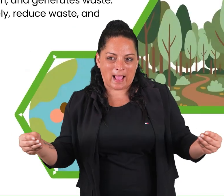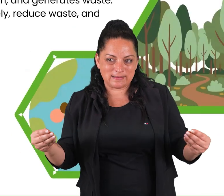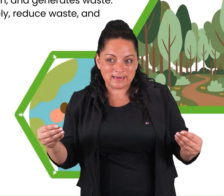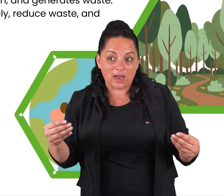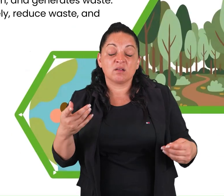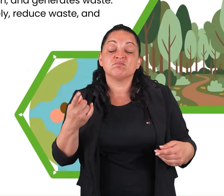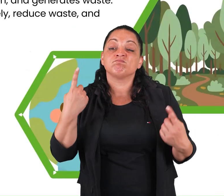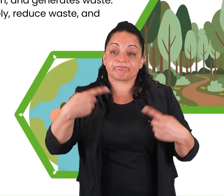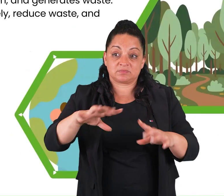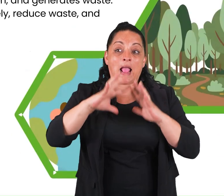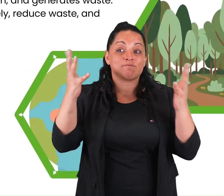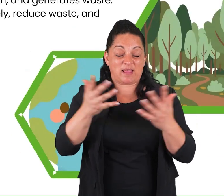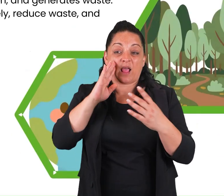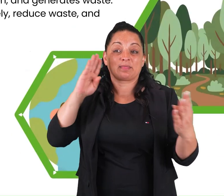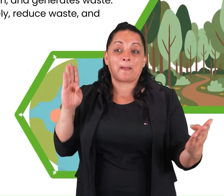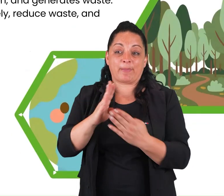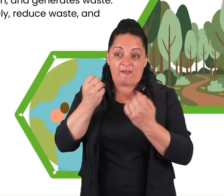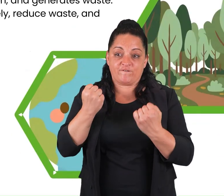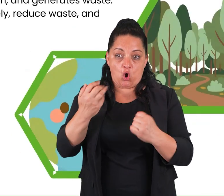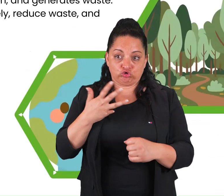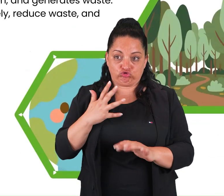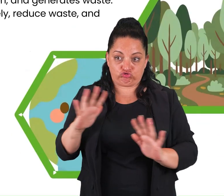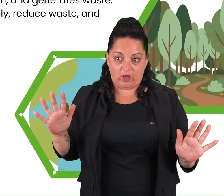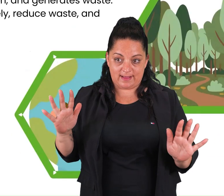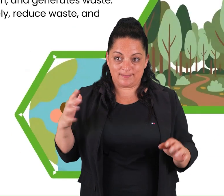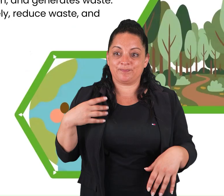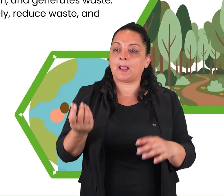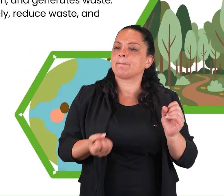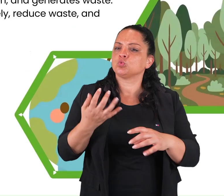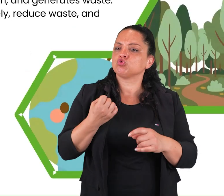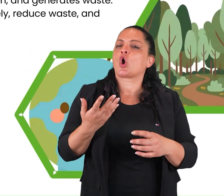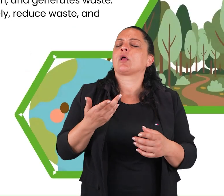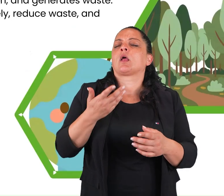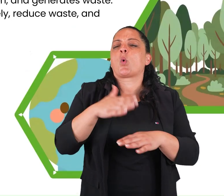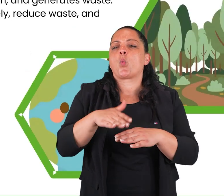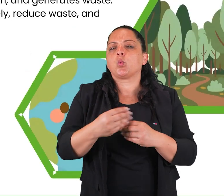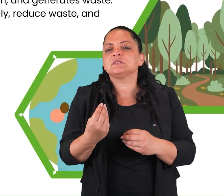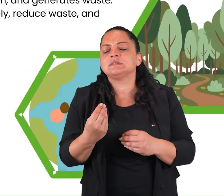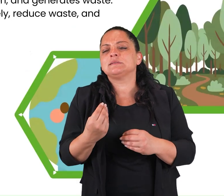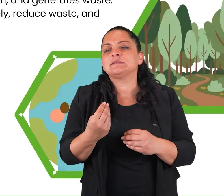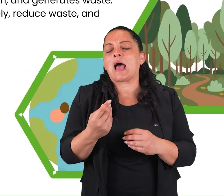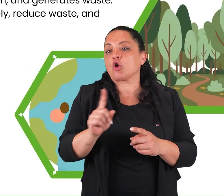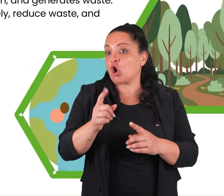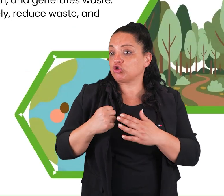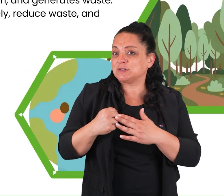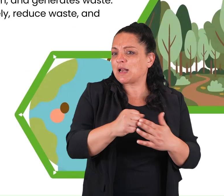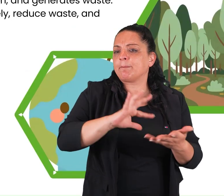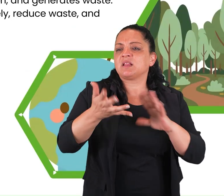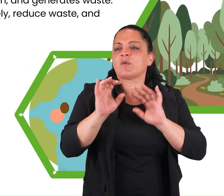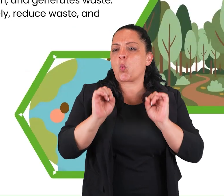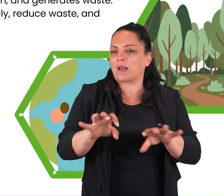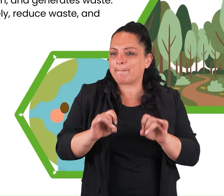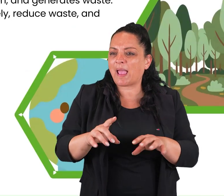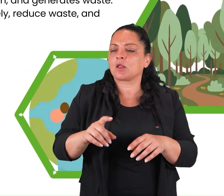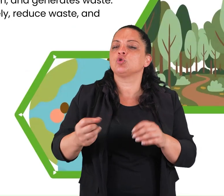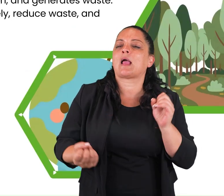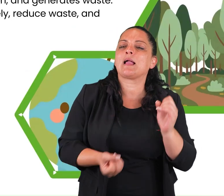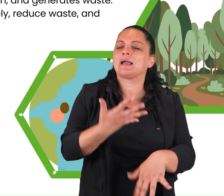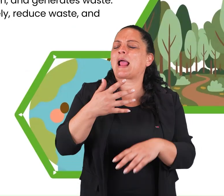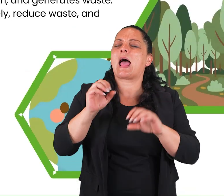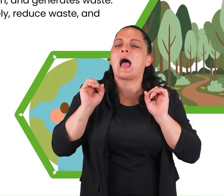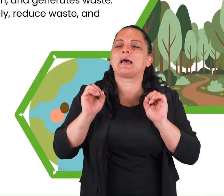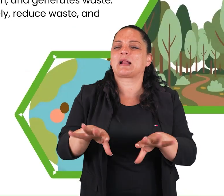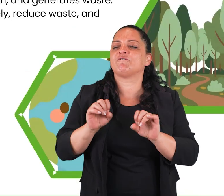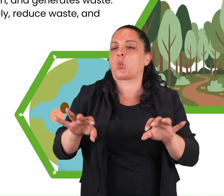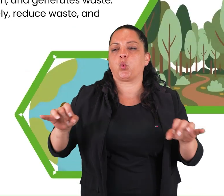impact on the environment. As sustainable productions use too many resources, creates pollution and generate waste. On